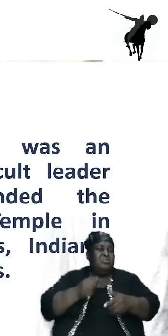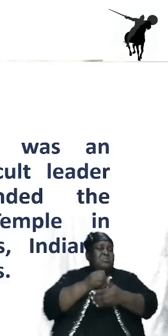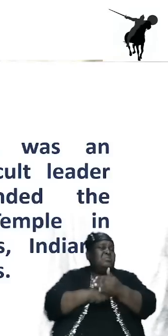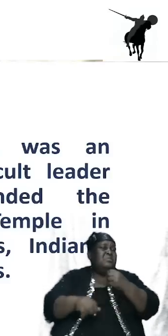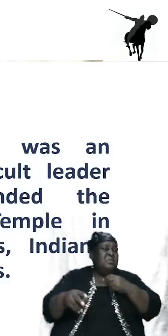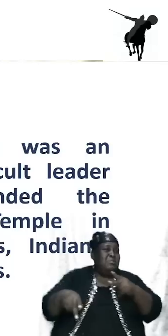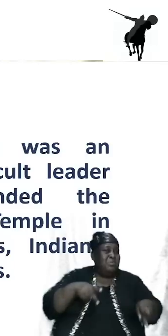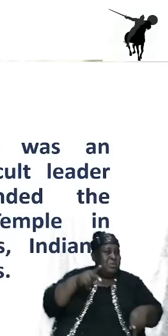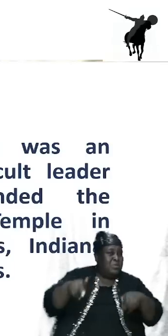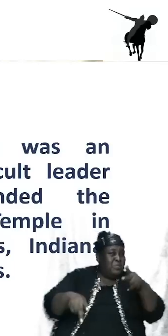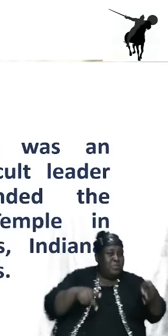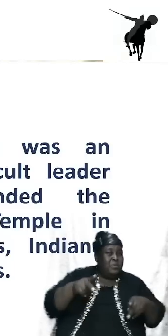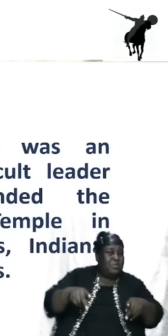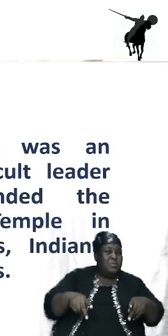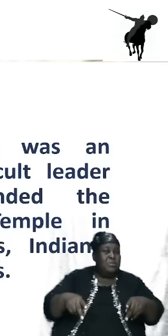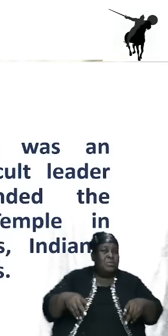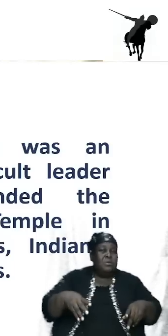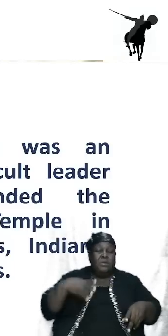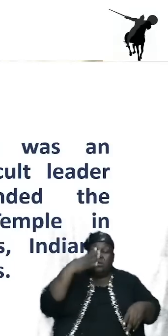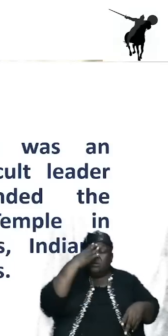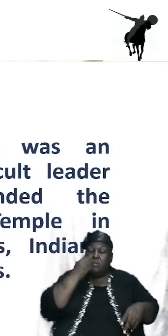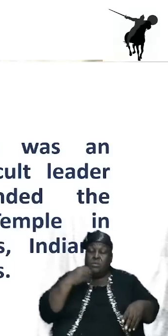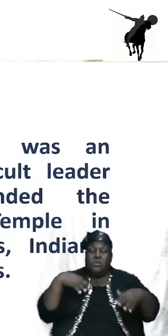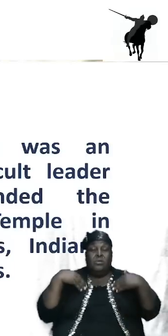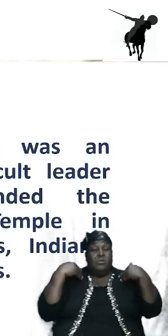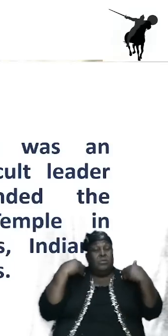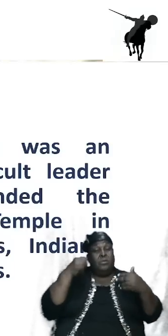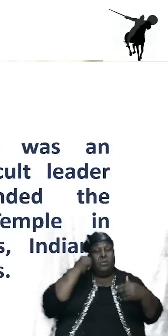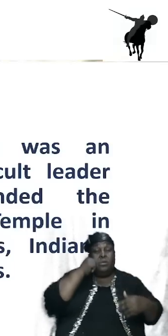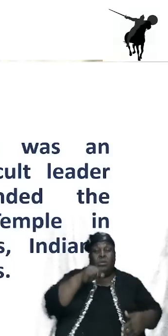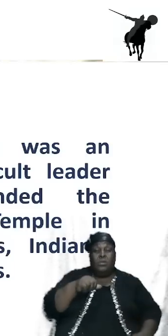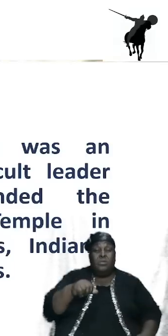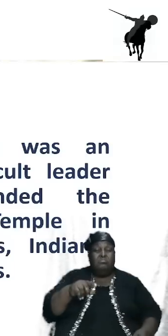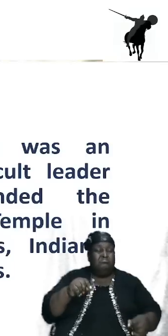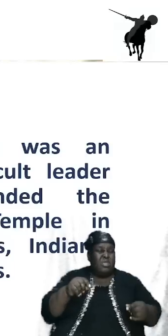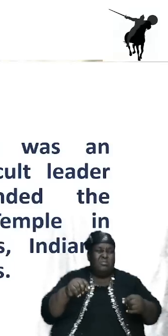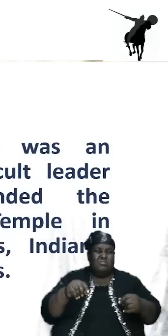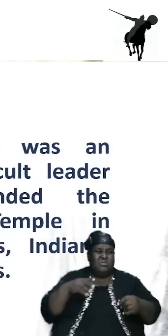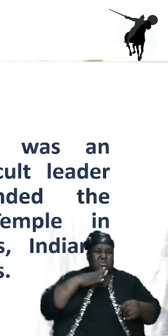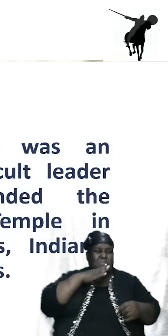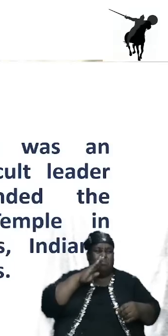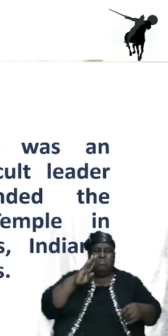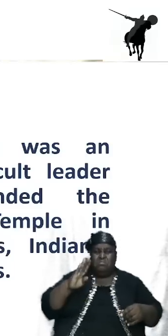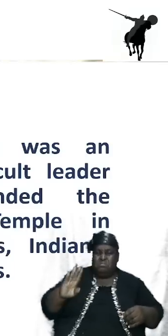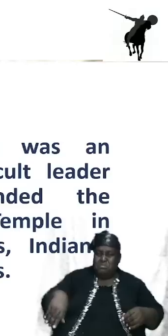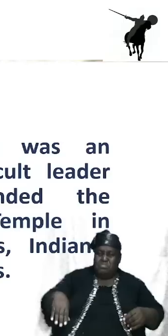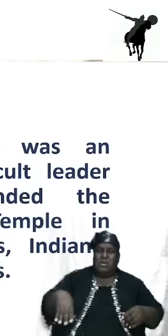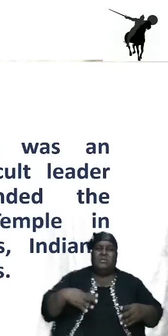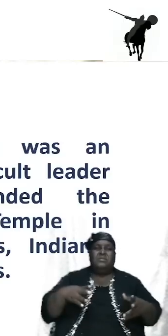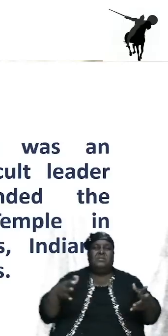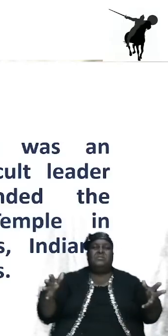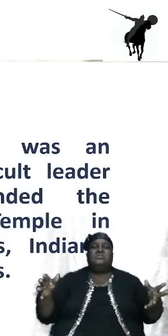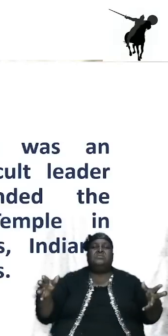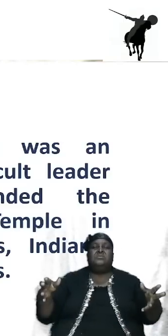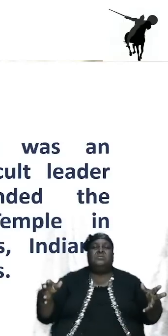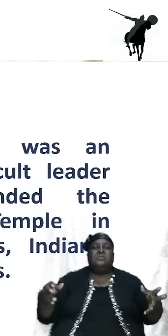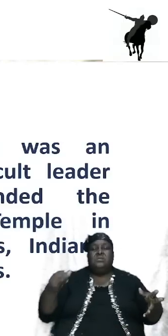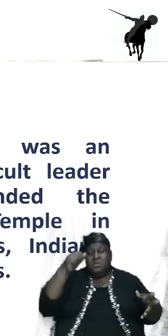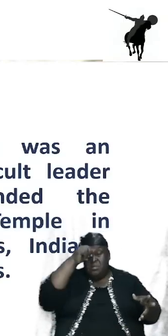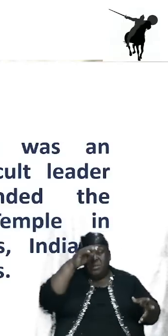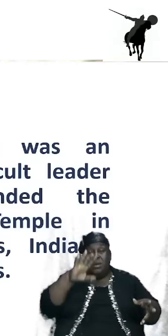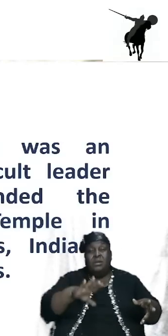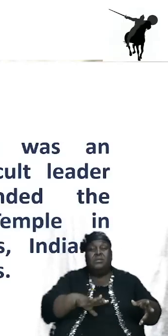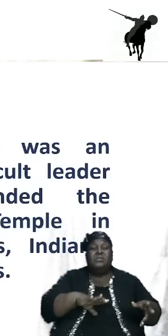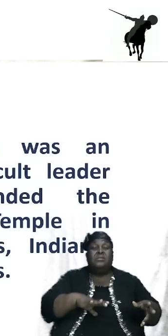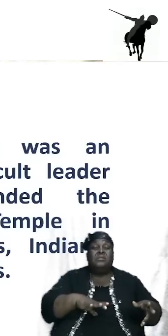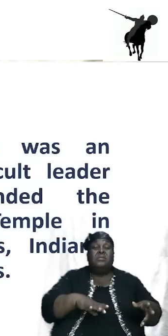he was saying, when he was sleeping with some of the young girls, he was just doing some crazy things. And guess what Jim Jones did? And that's what I tell you,